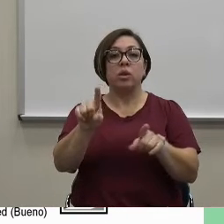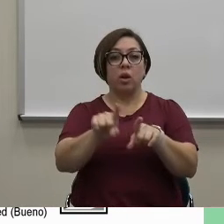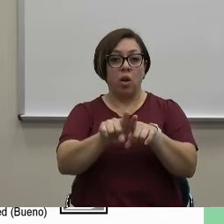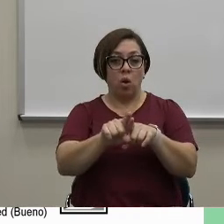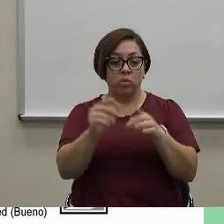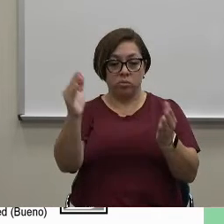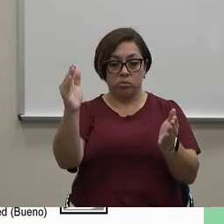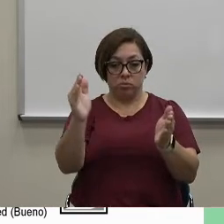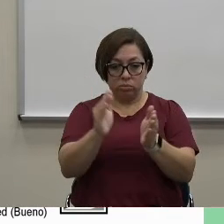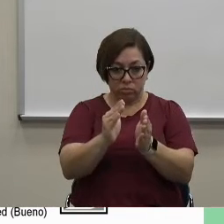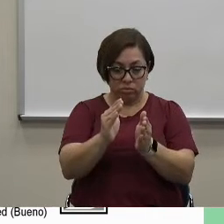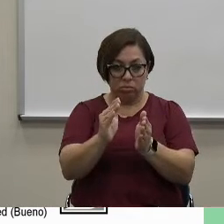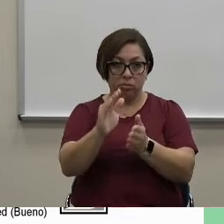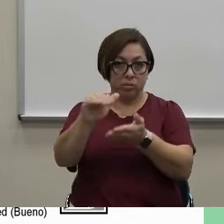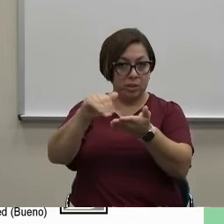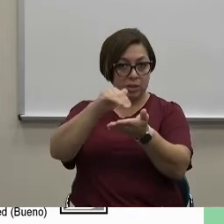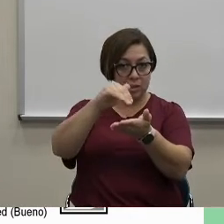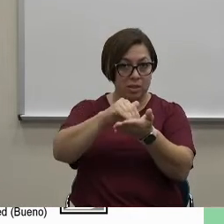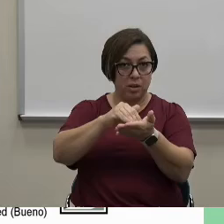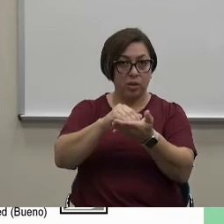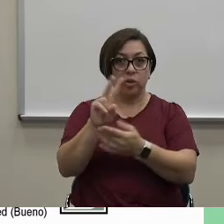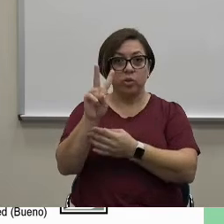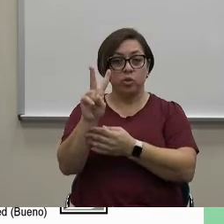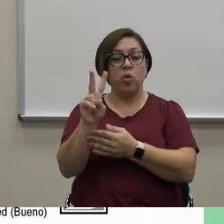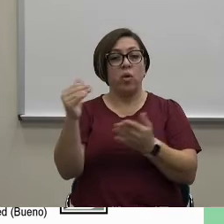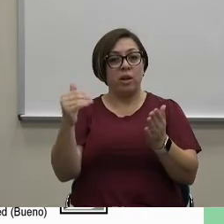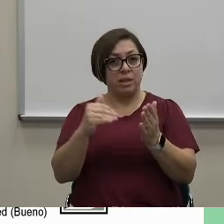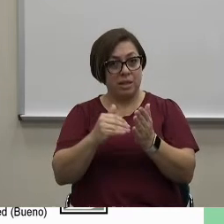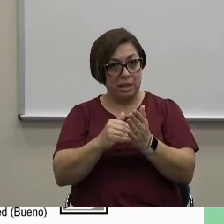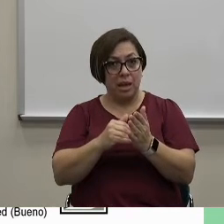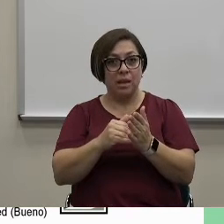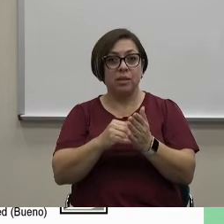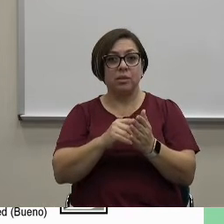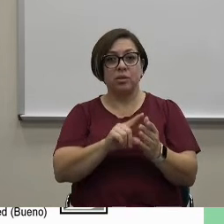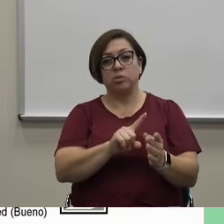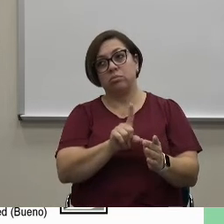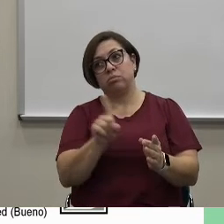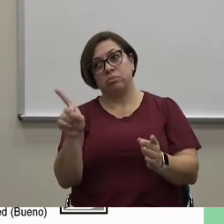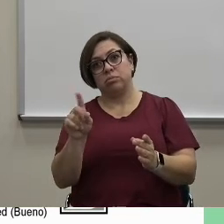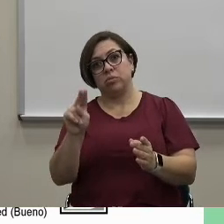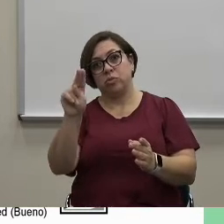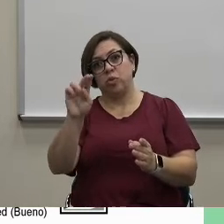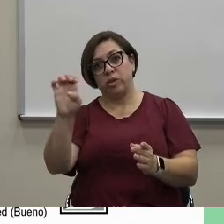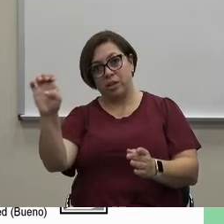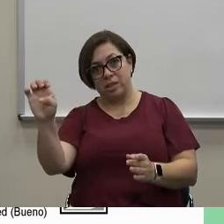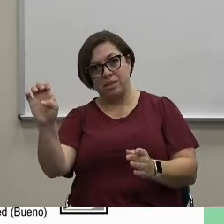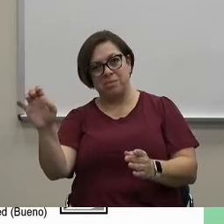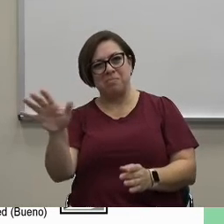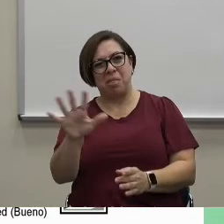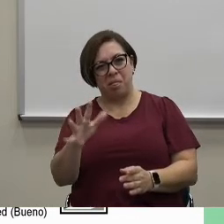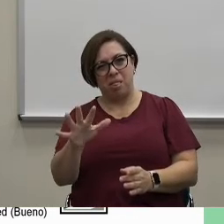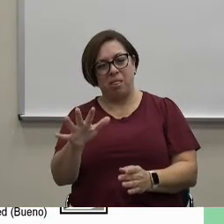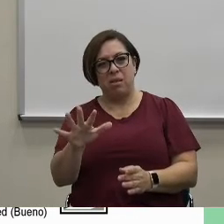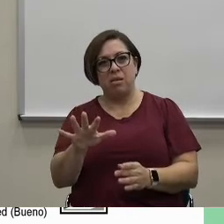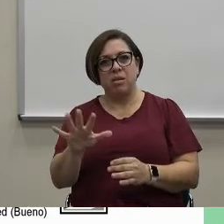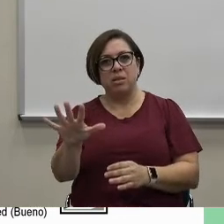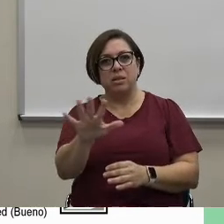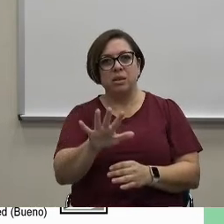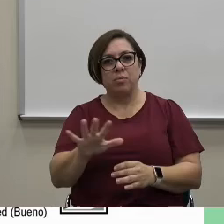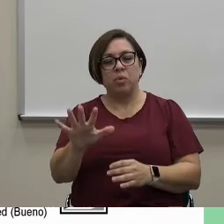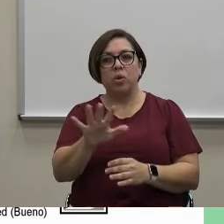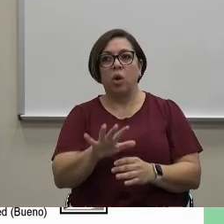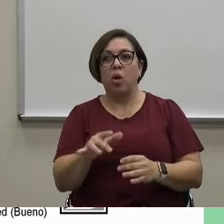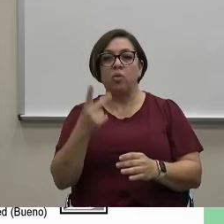more compact to the center. 2, once again, is going to go out to the northeast. So all of that is very similar. If we look at